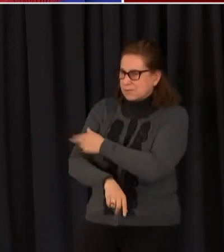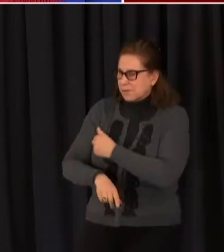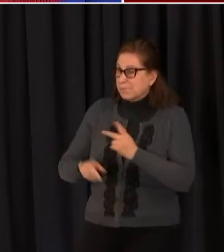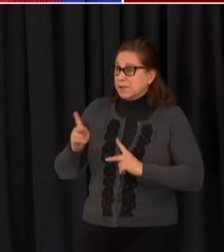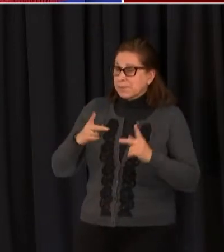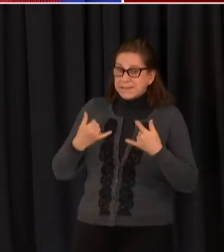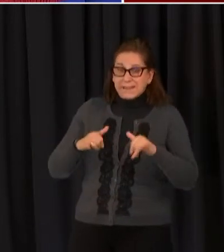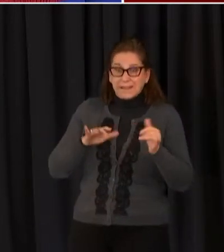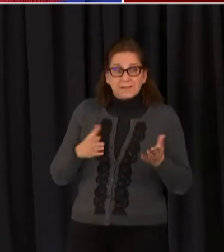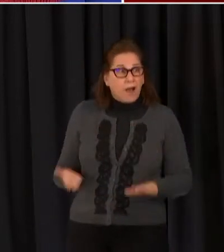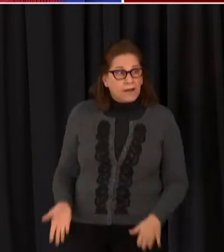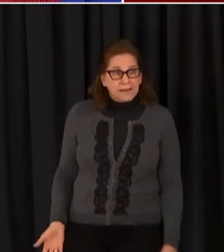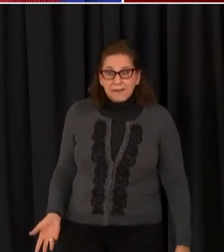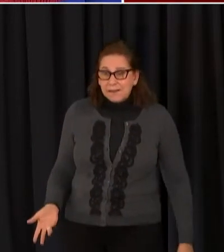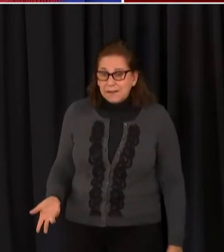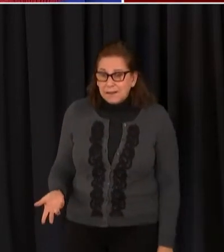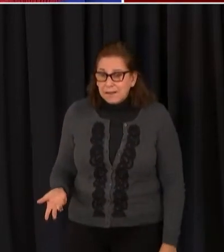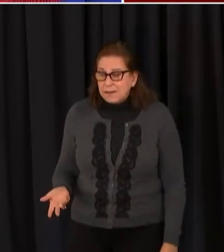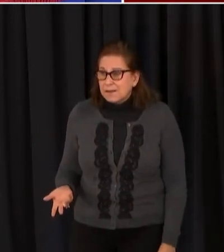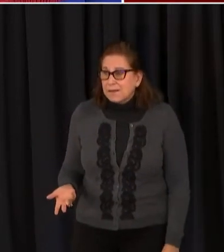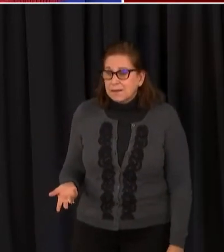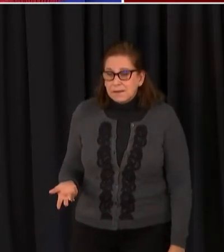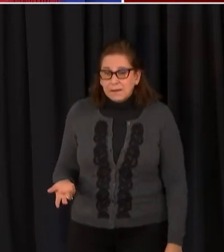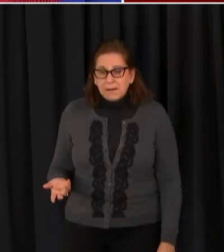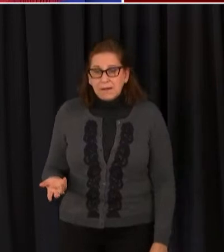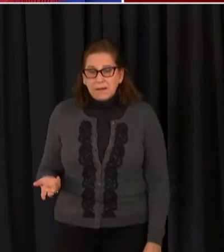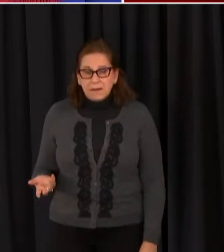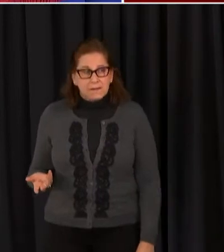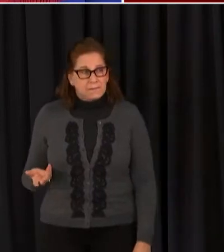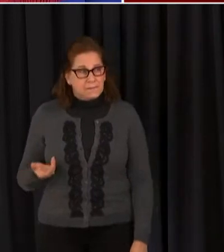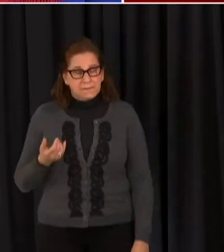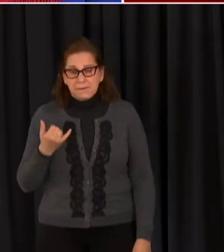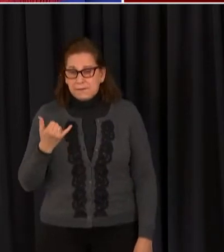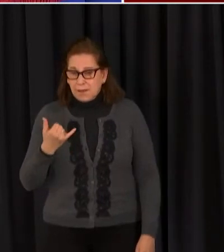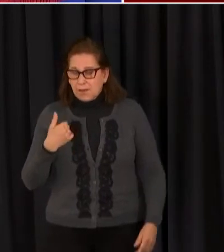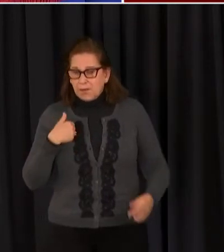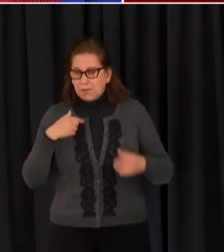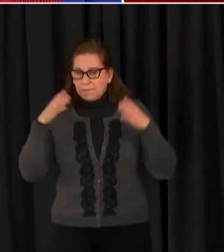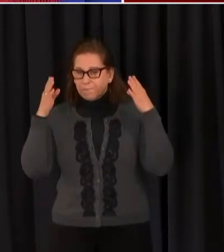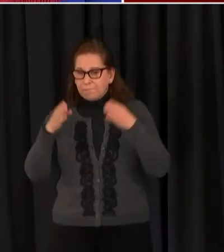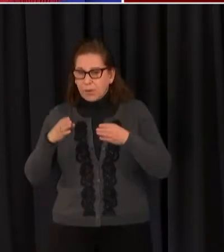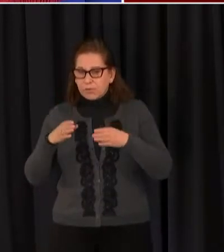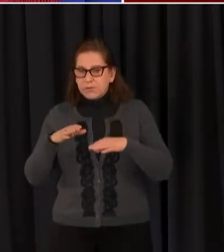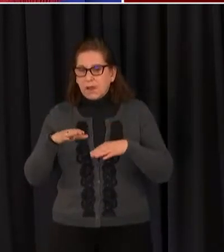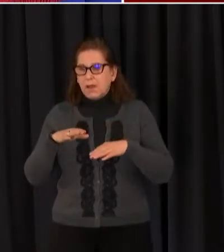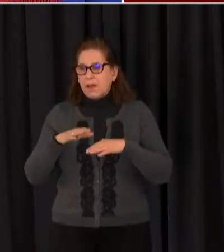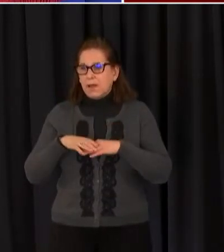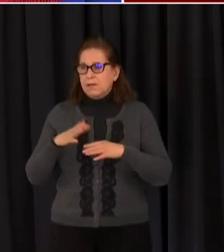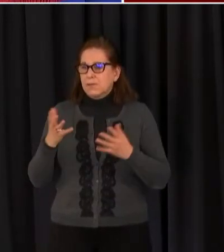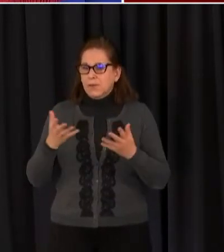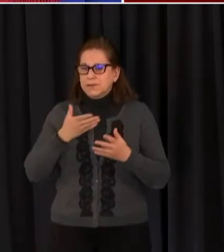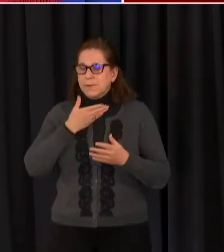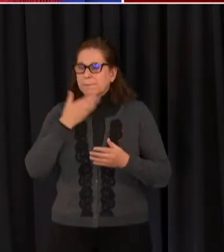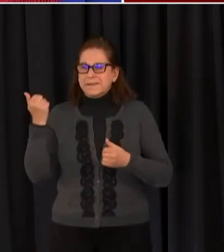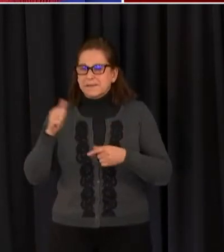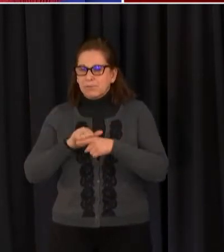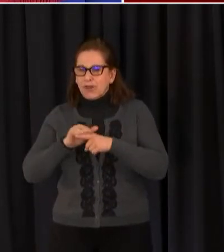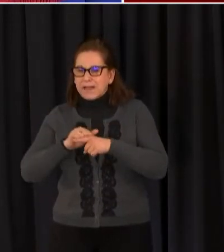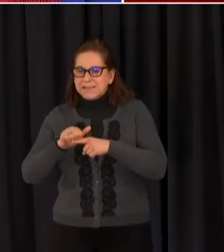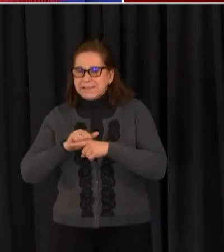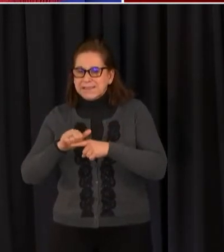dying. And so we need to be focused on how we are practicing